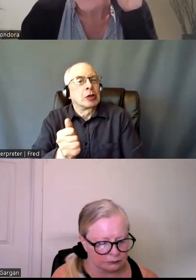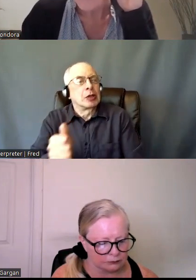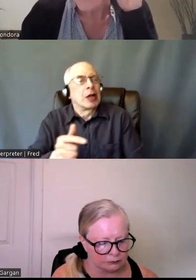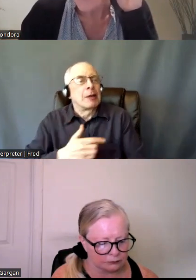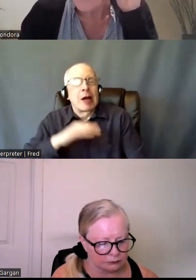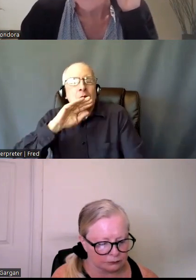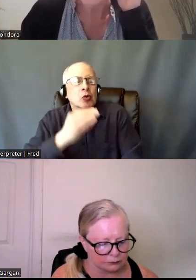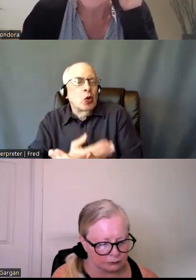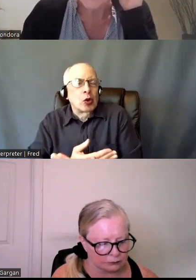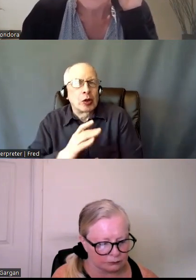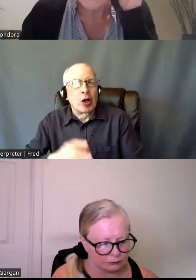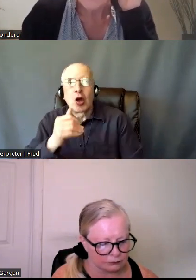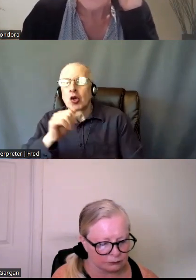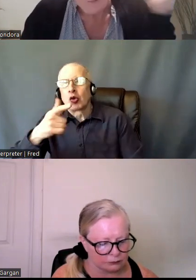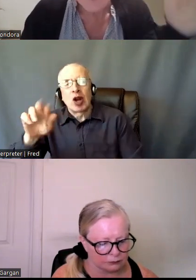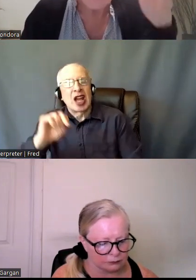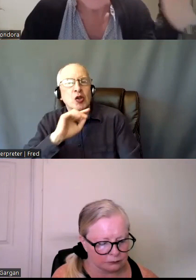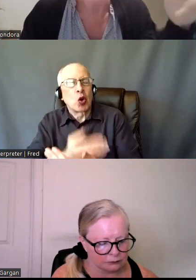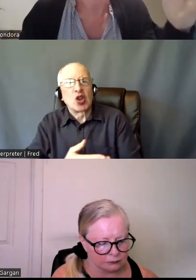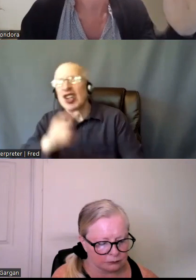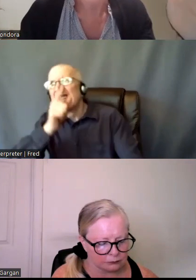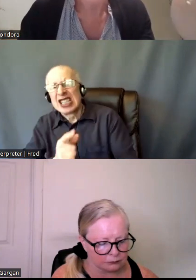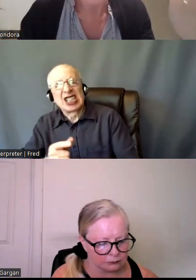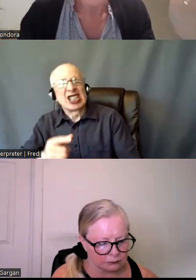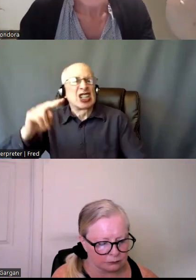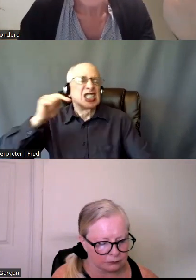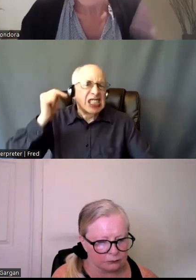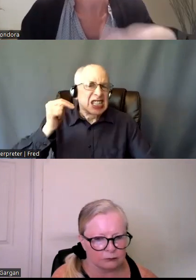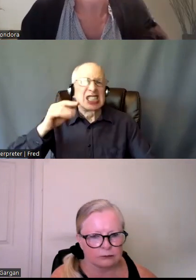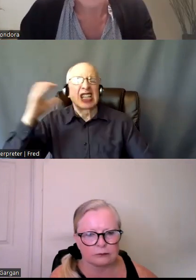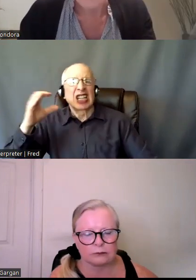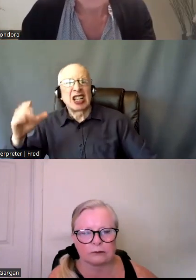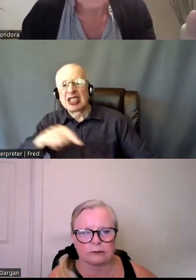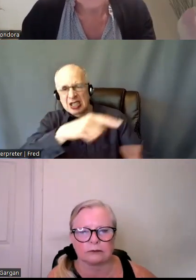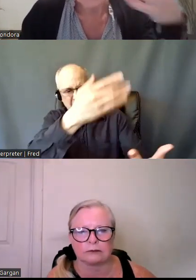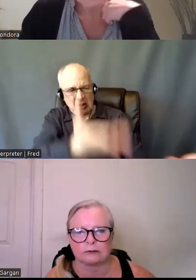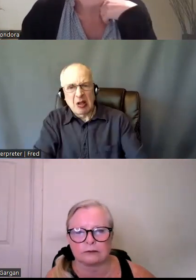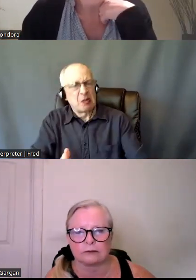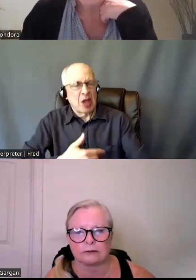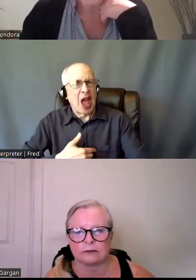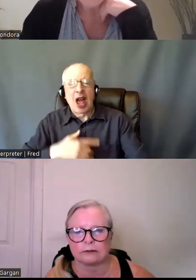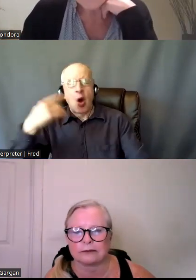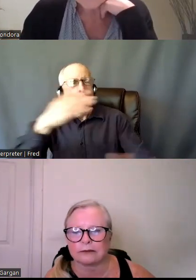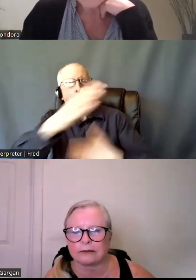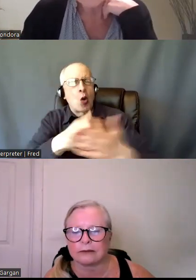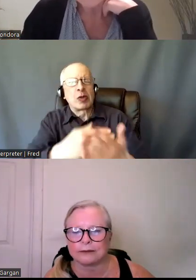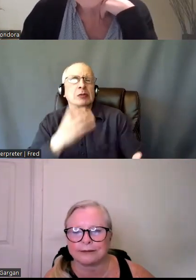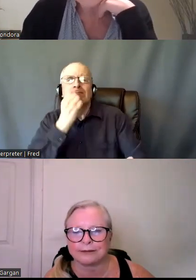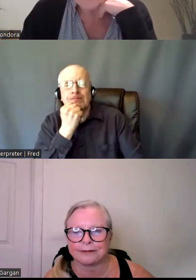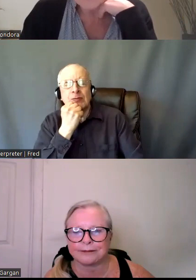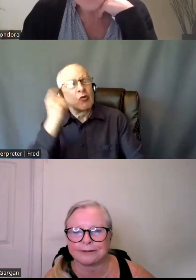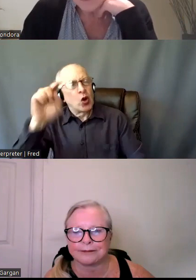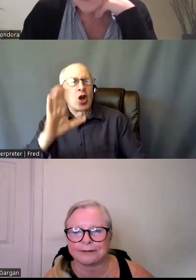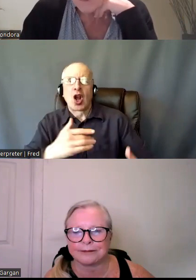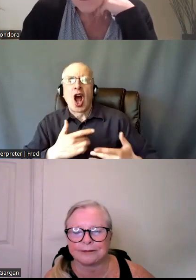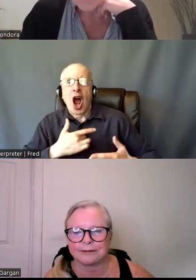daughter, granddaughter, sister, niece, and cousin. And she's most cherished really for just her beautiful heart and her